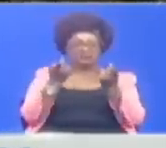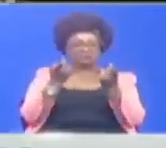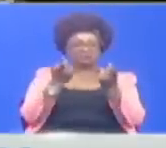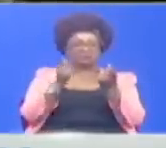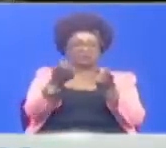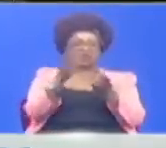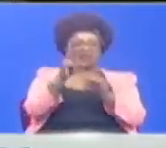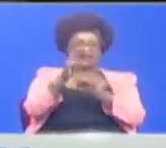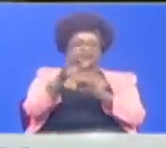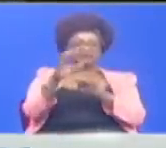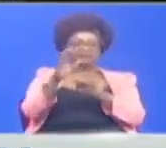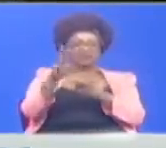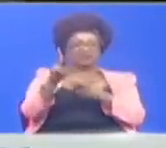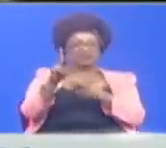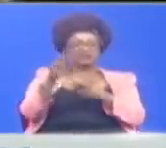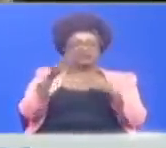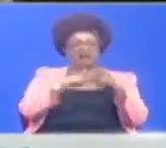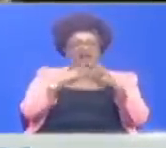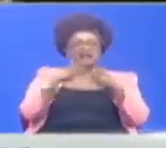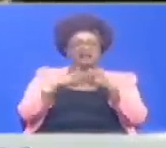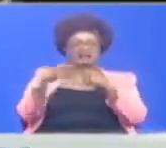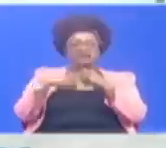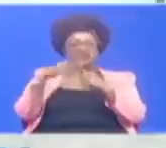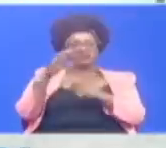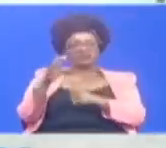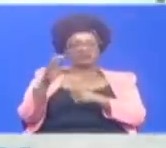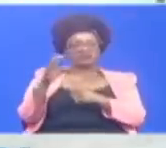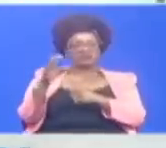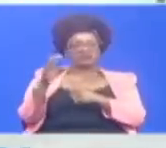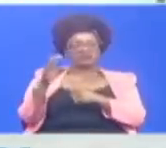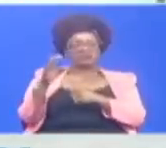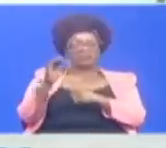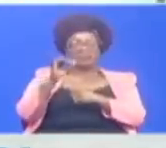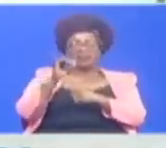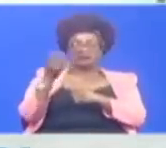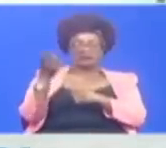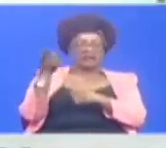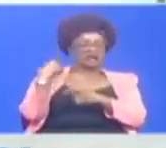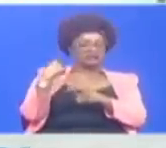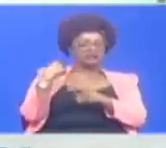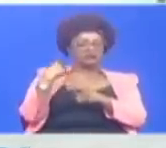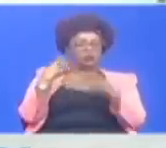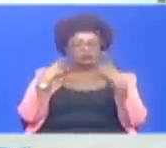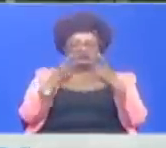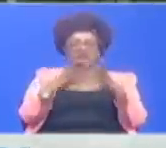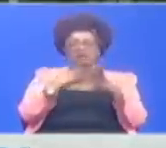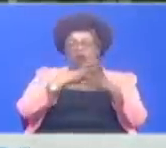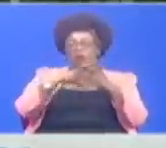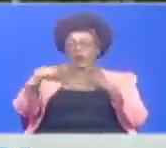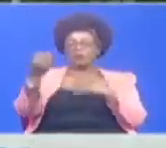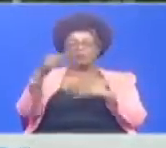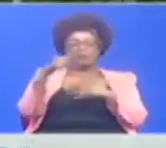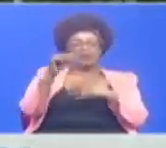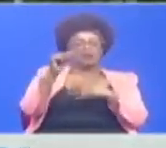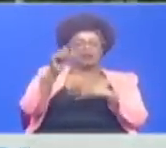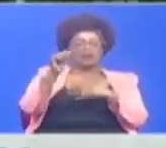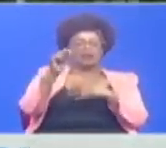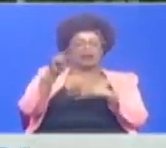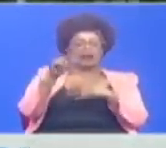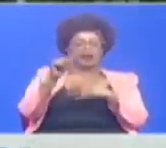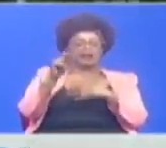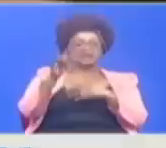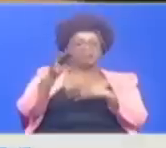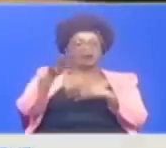number KCK997C. It was last seen exiting the Galana Plaza in Nairobi's Kilimani